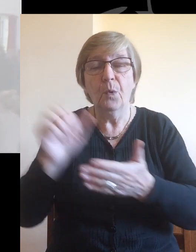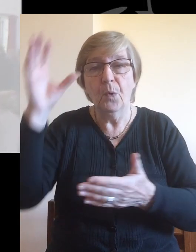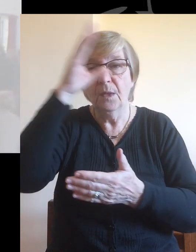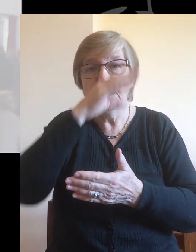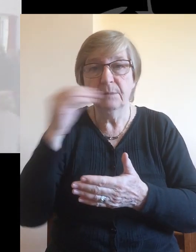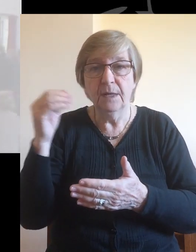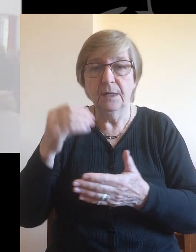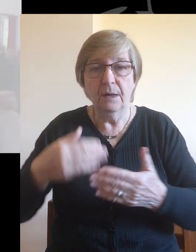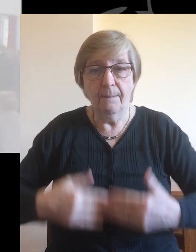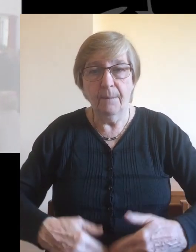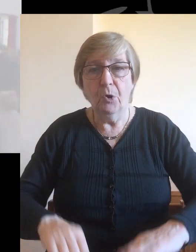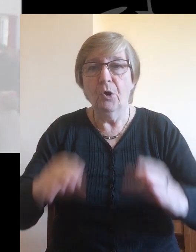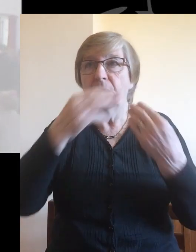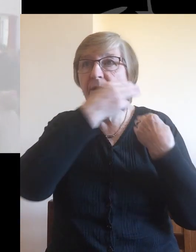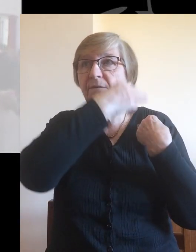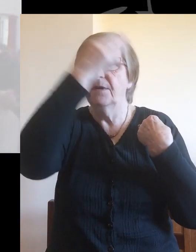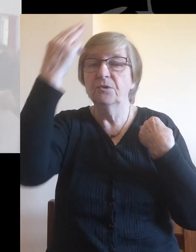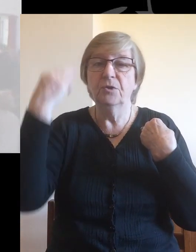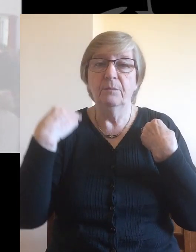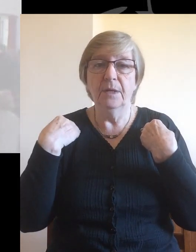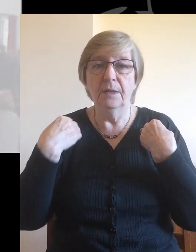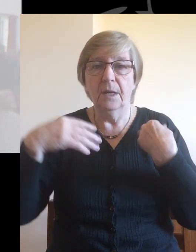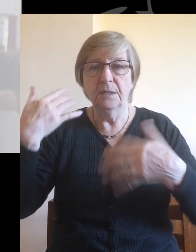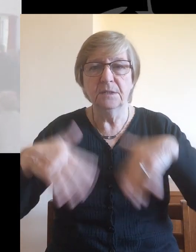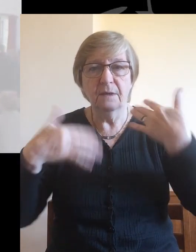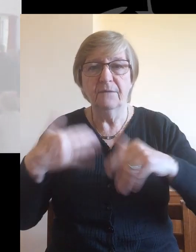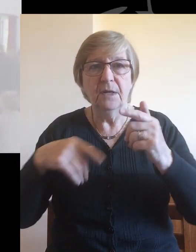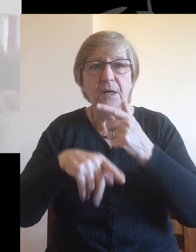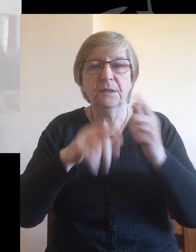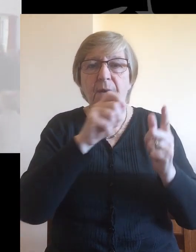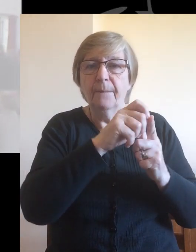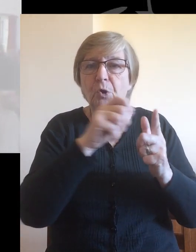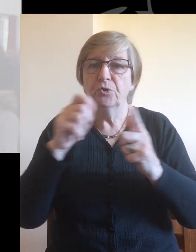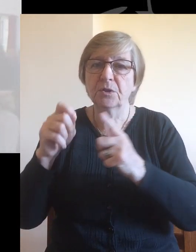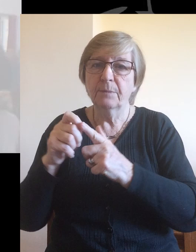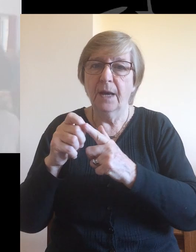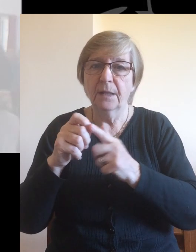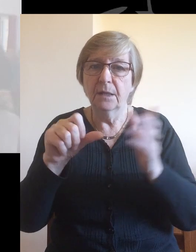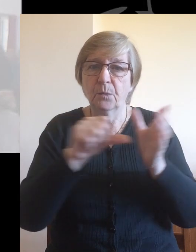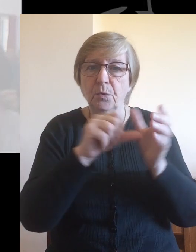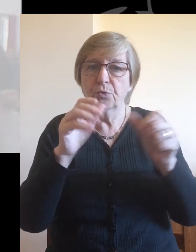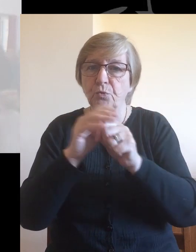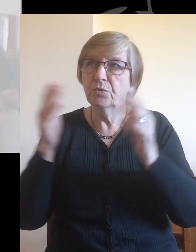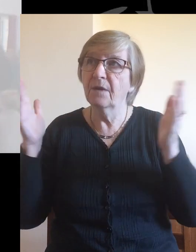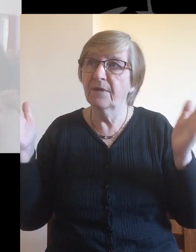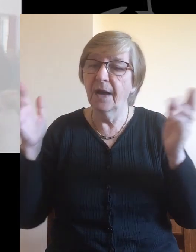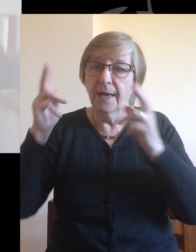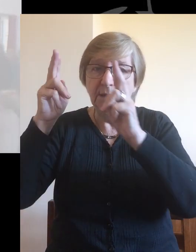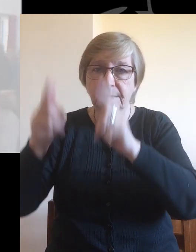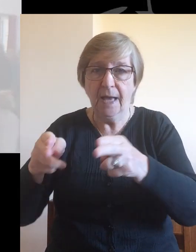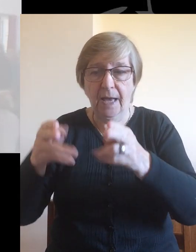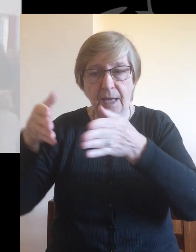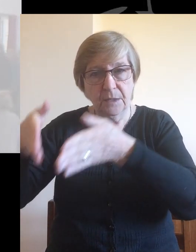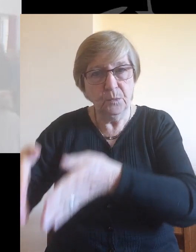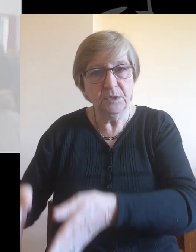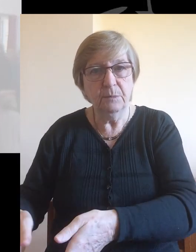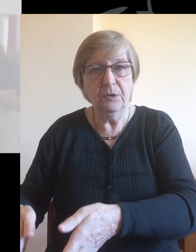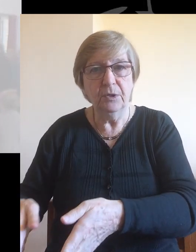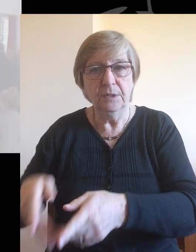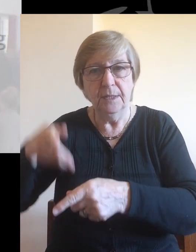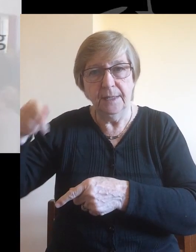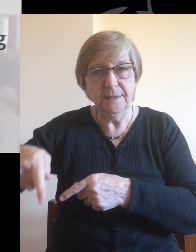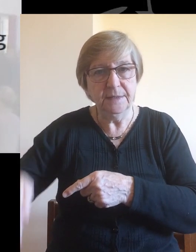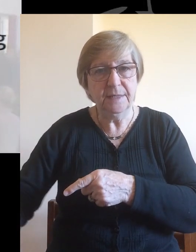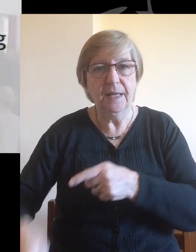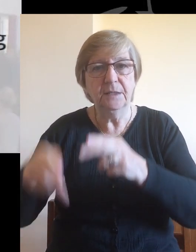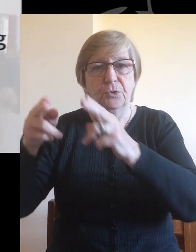of the Virgin Mary, suffered under Pontius Pilate, was crucified and died and was buried. He descended to